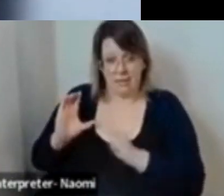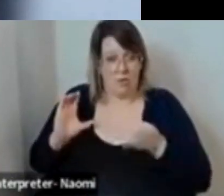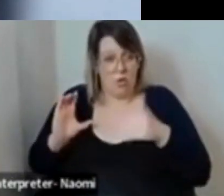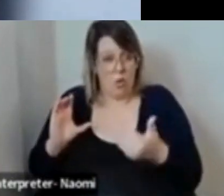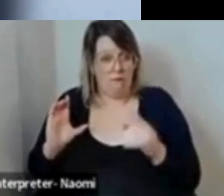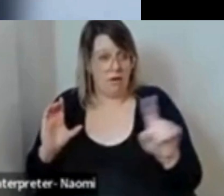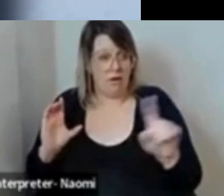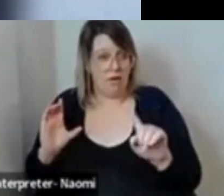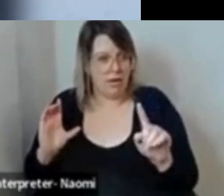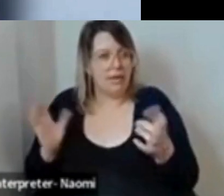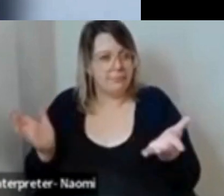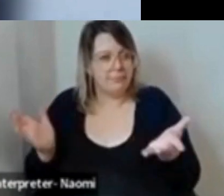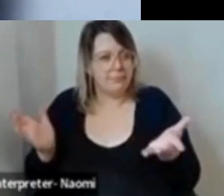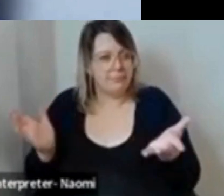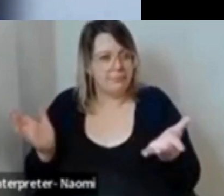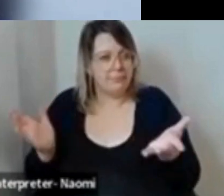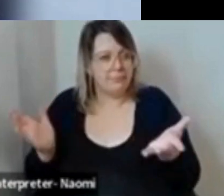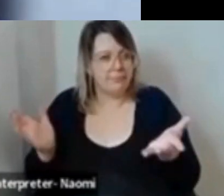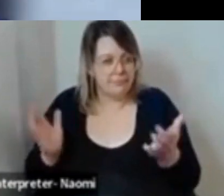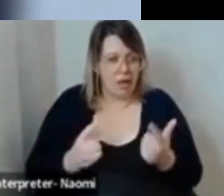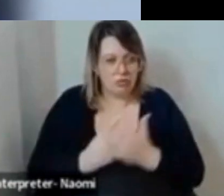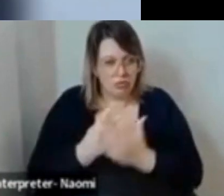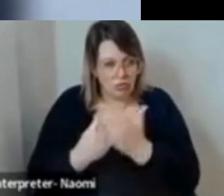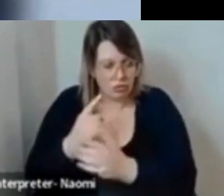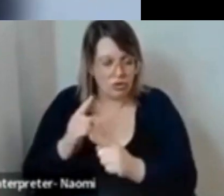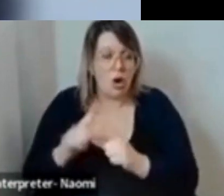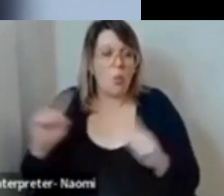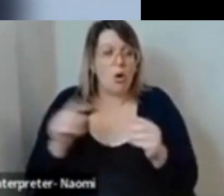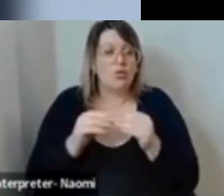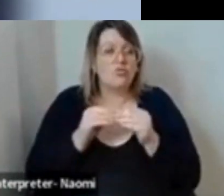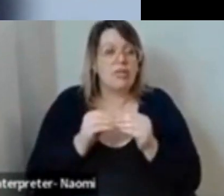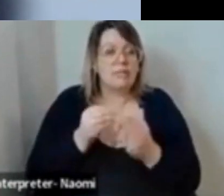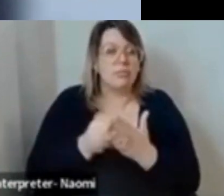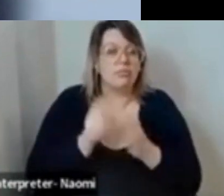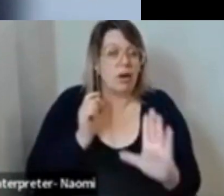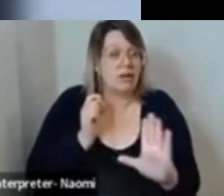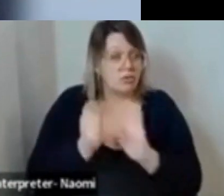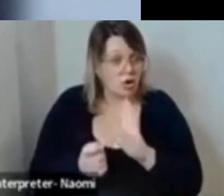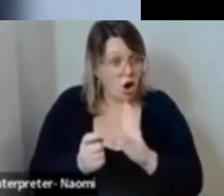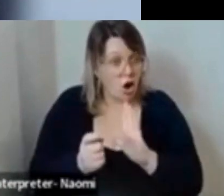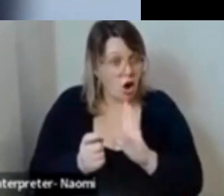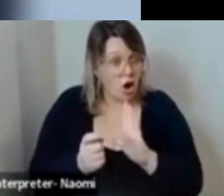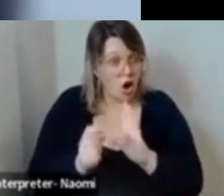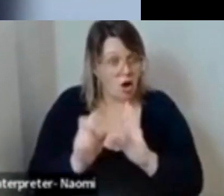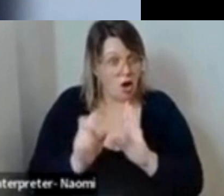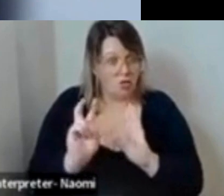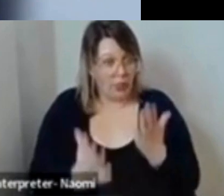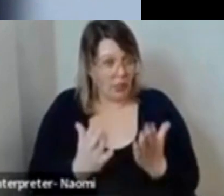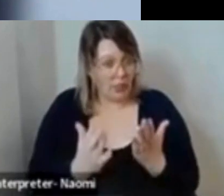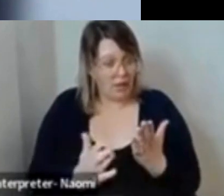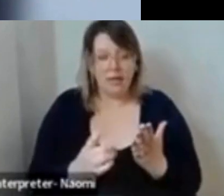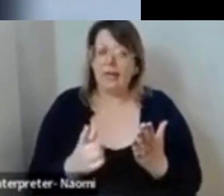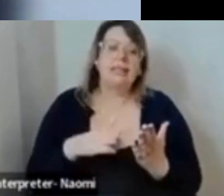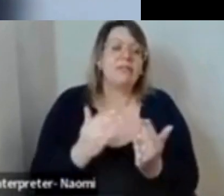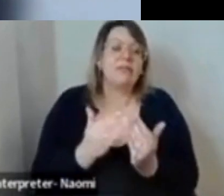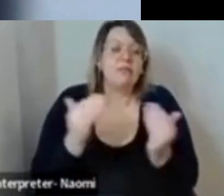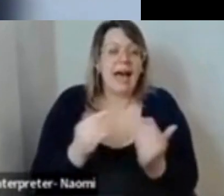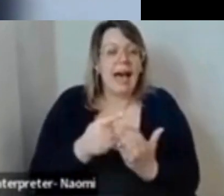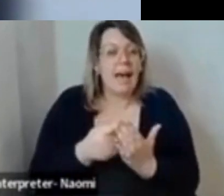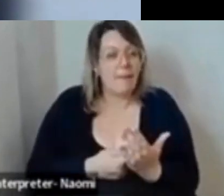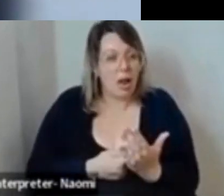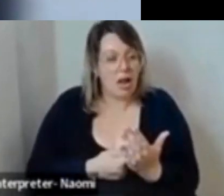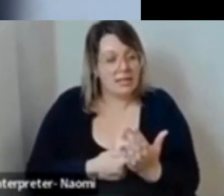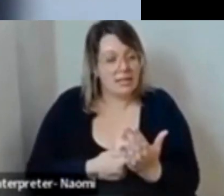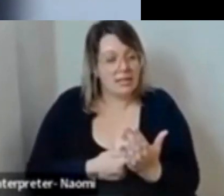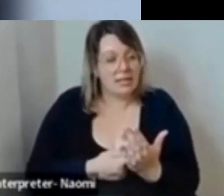the amount of activity, and what can be reasonably charged for, while making remissions policies fair with regard to